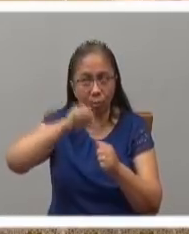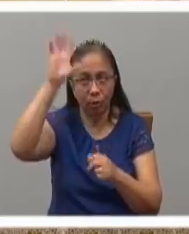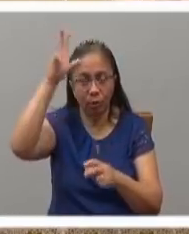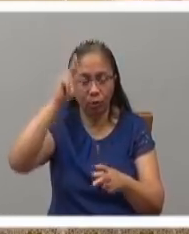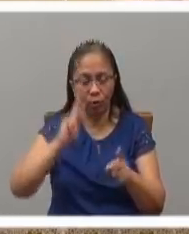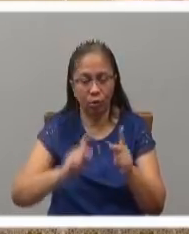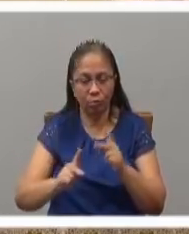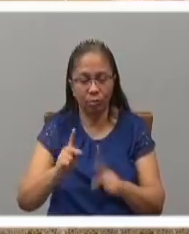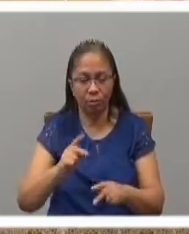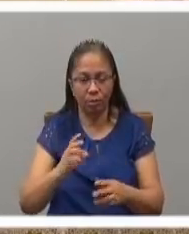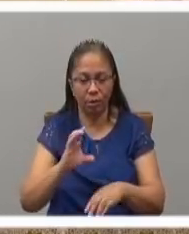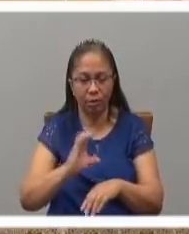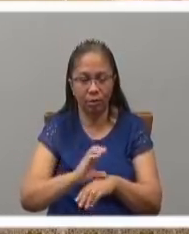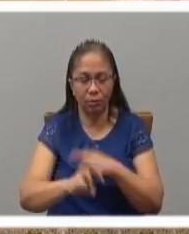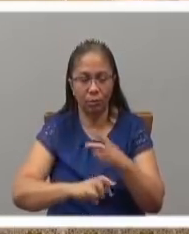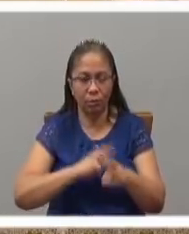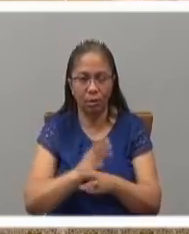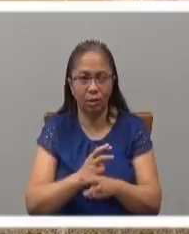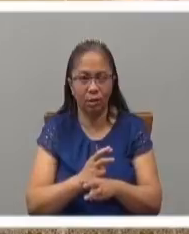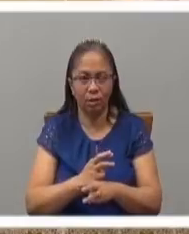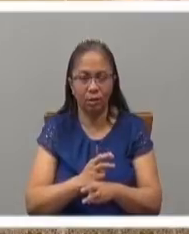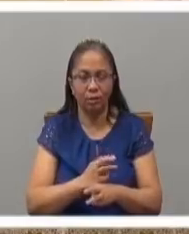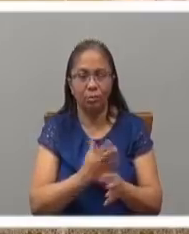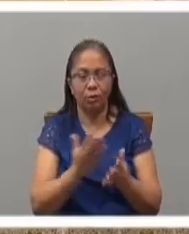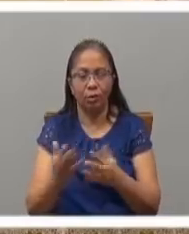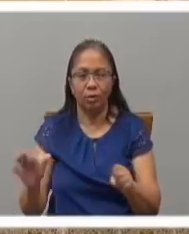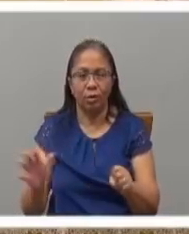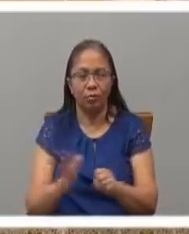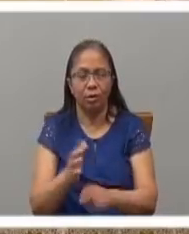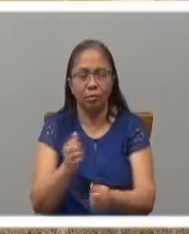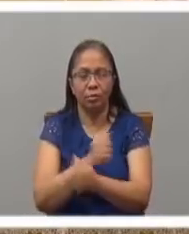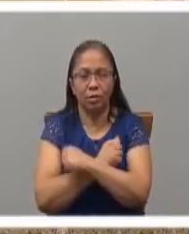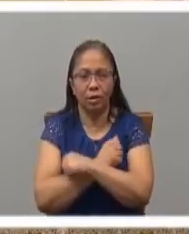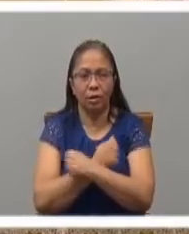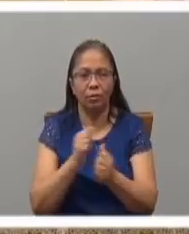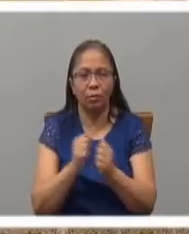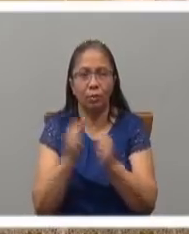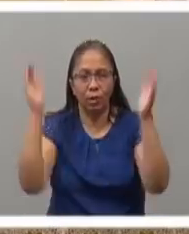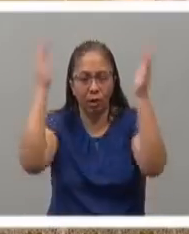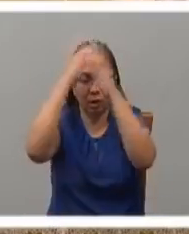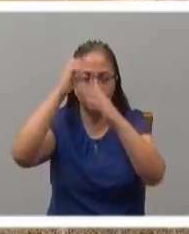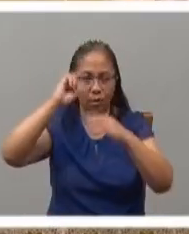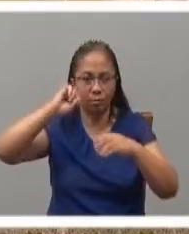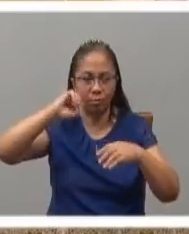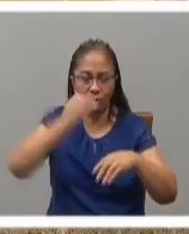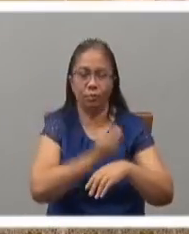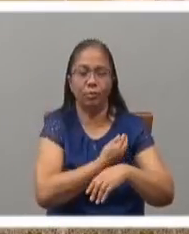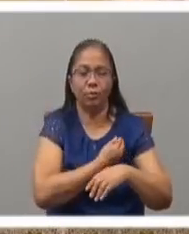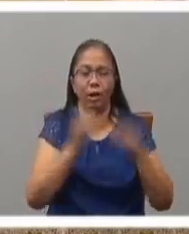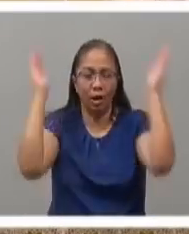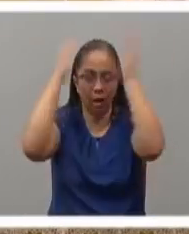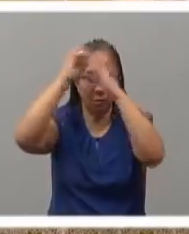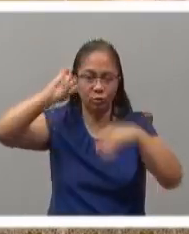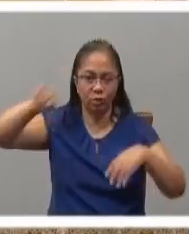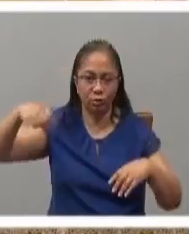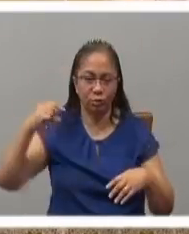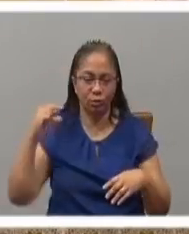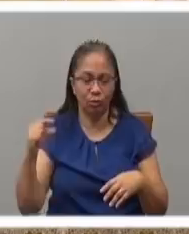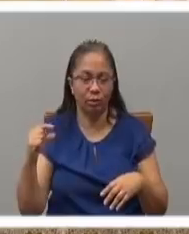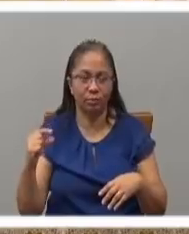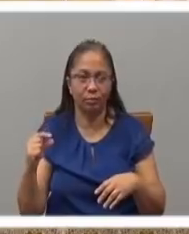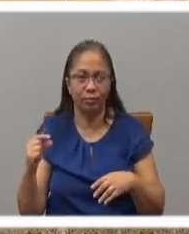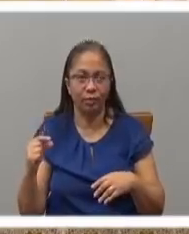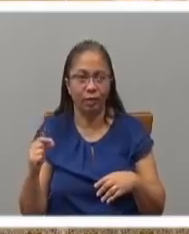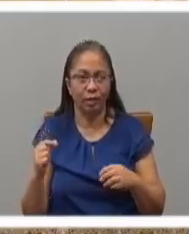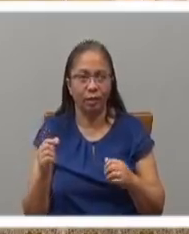church spread throughout the world and bring her to the fullness of charity together with Francis, our Pope, and Charles Jason, our